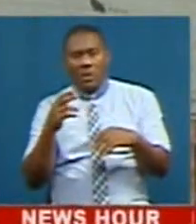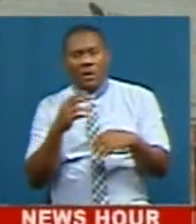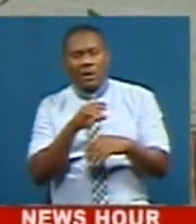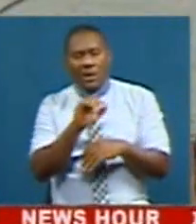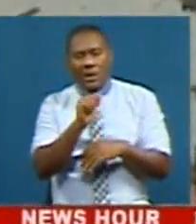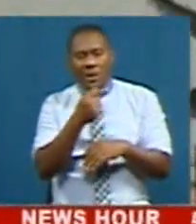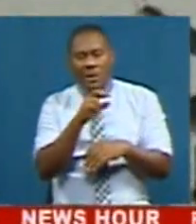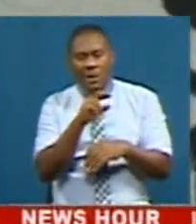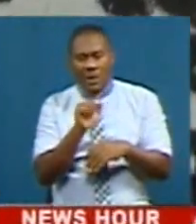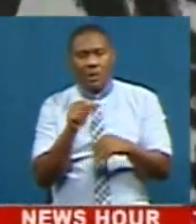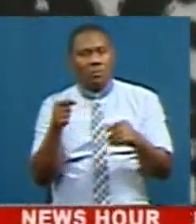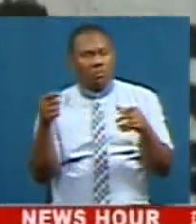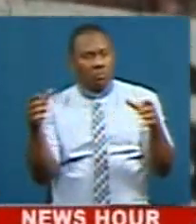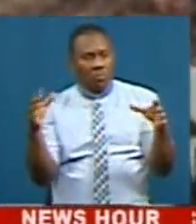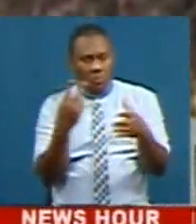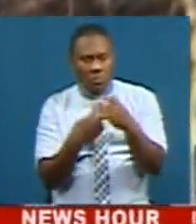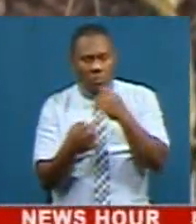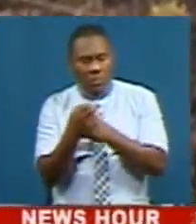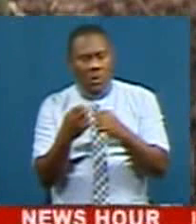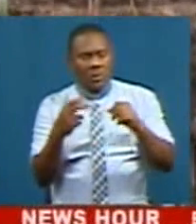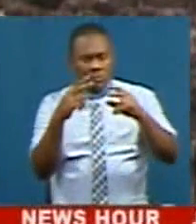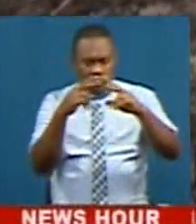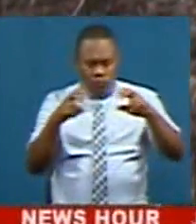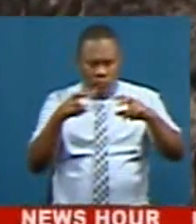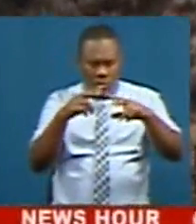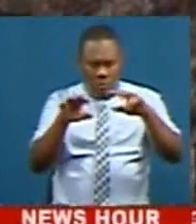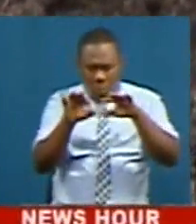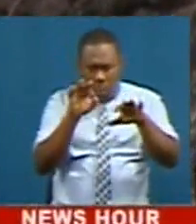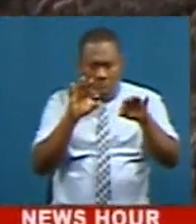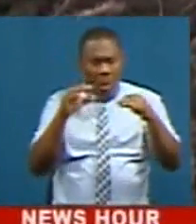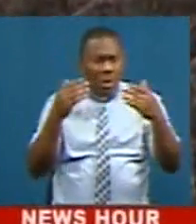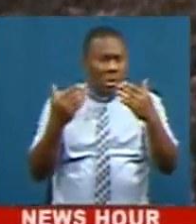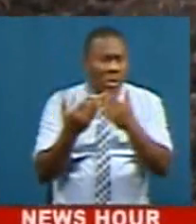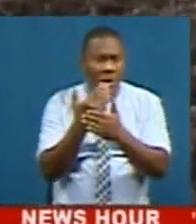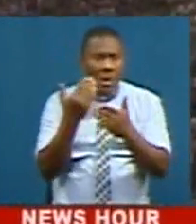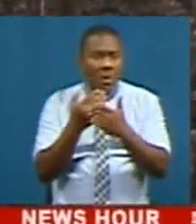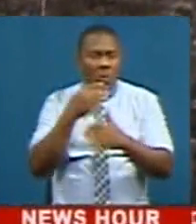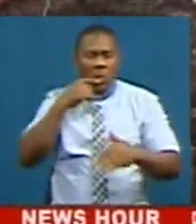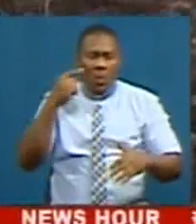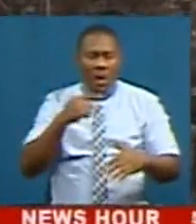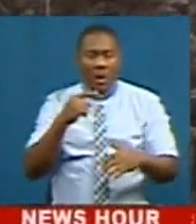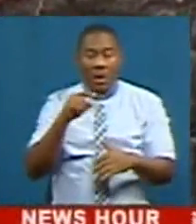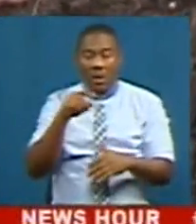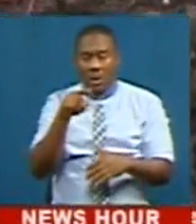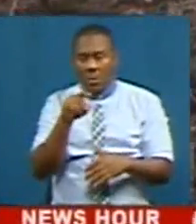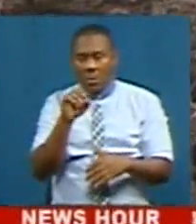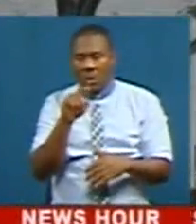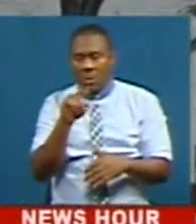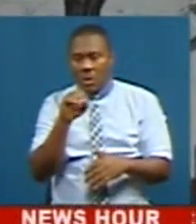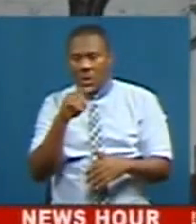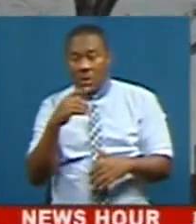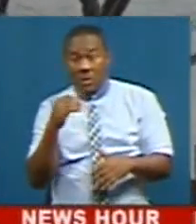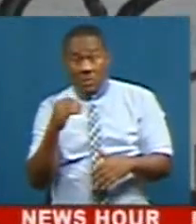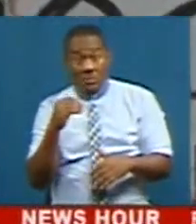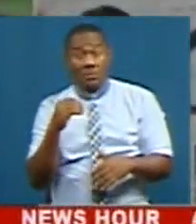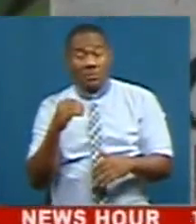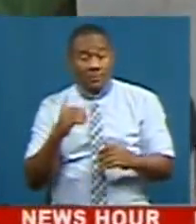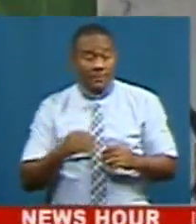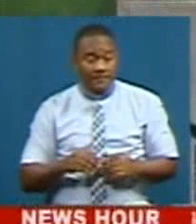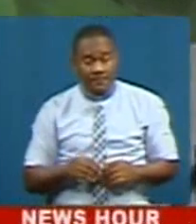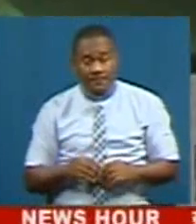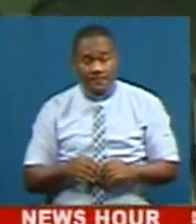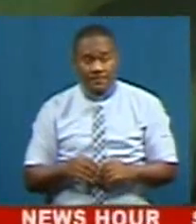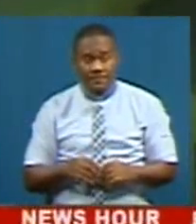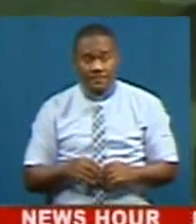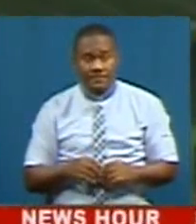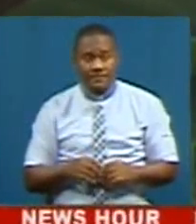Agra, was primarily to get varieties of the sweet potato, which is less sweet with properties that could enhance the crop's production